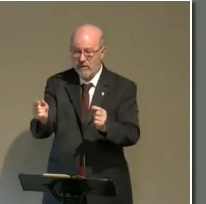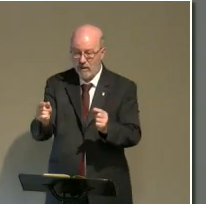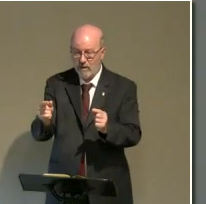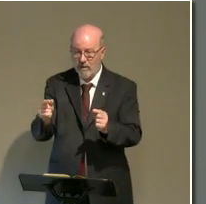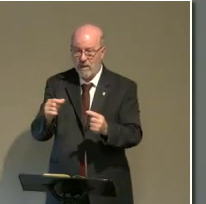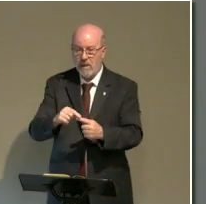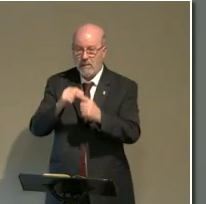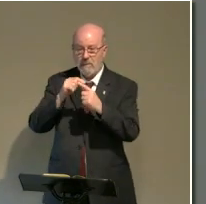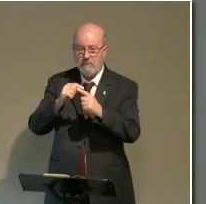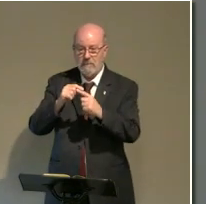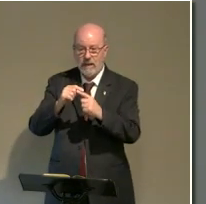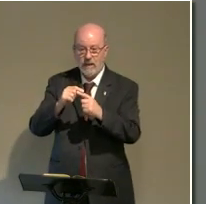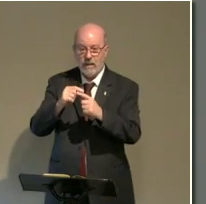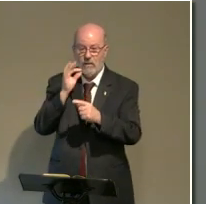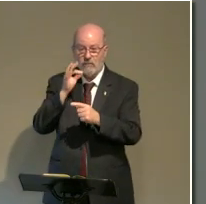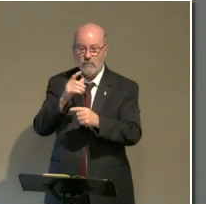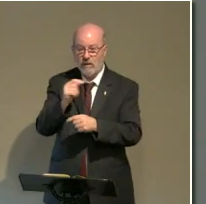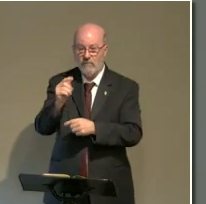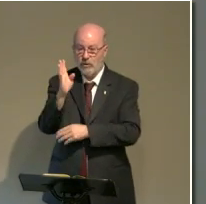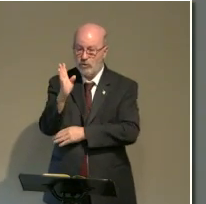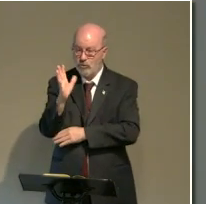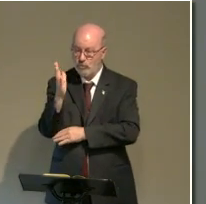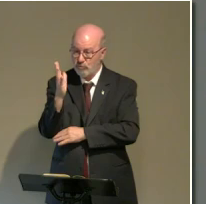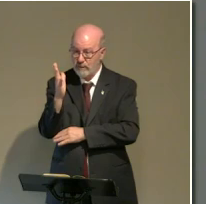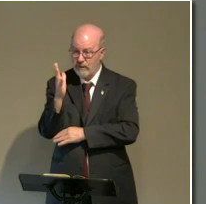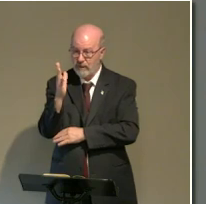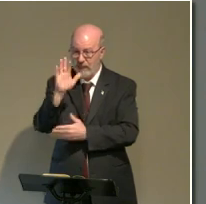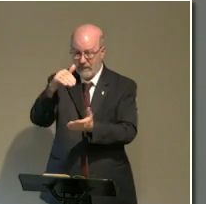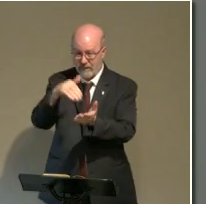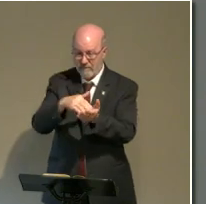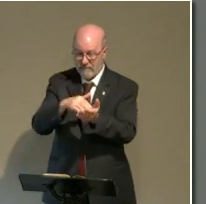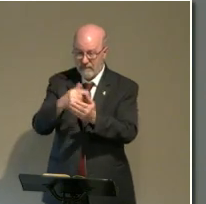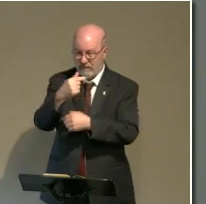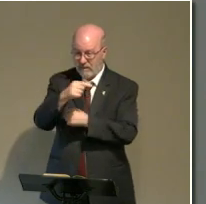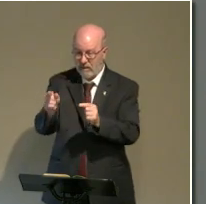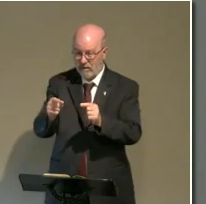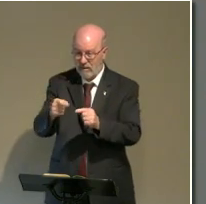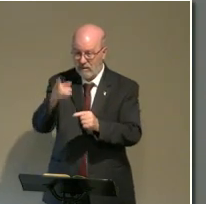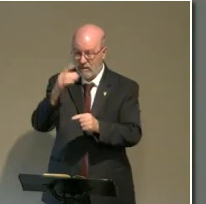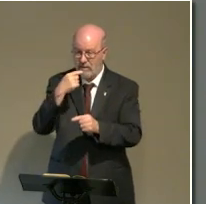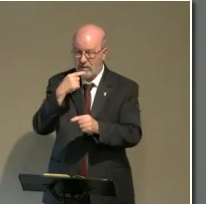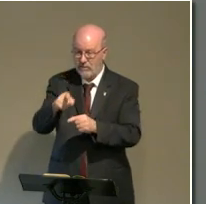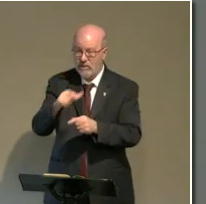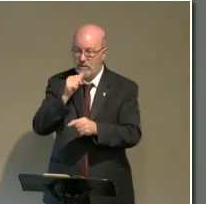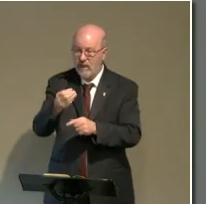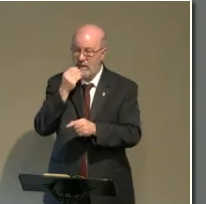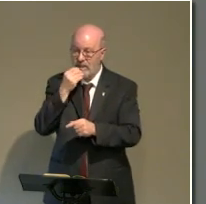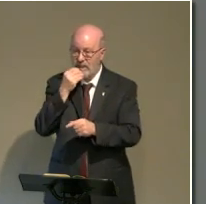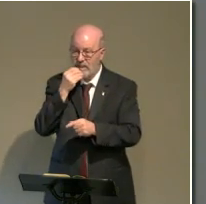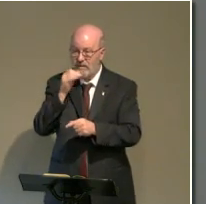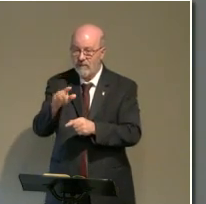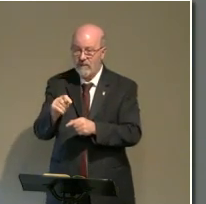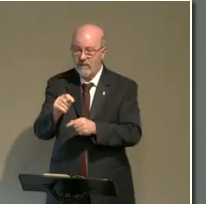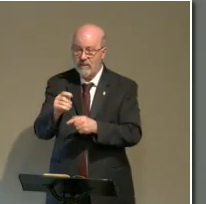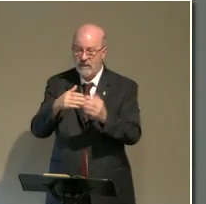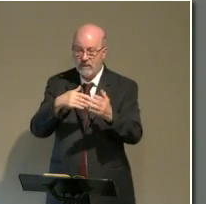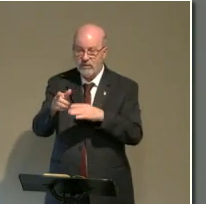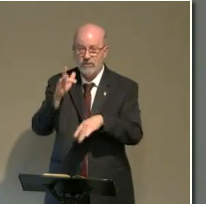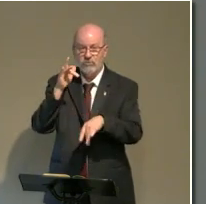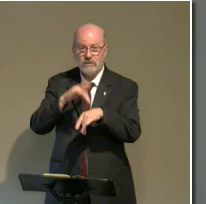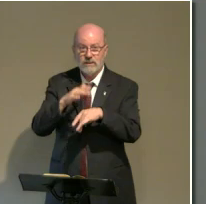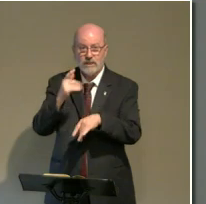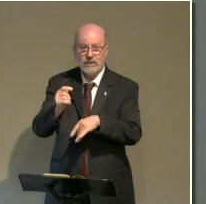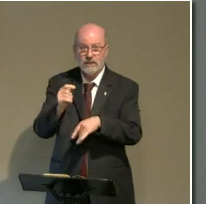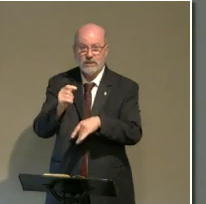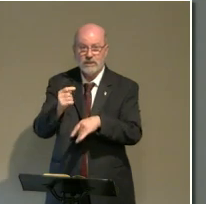plural, but of the fruit of the tree, singular, which is in the midst of the garden, God has said, ye shall not eat of it, neither shall ye